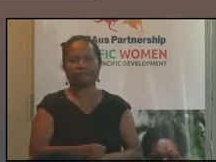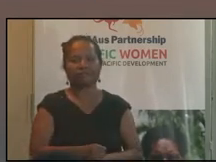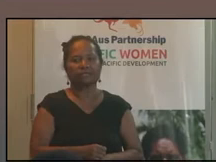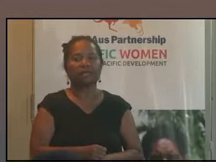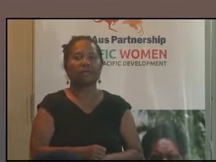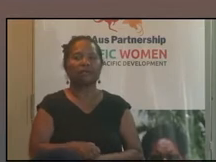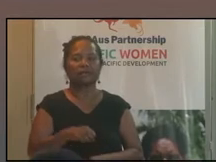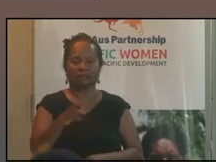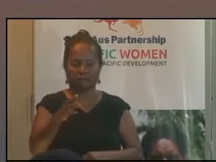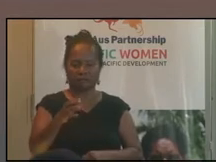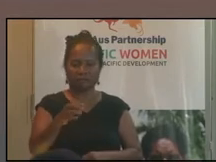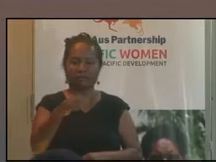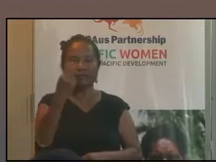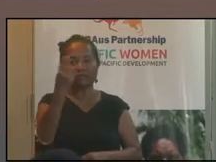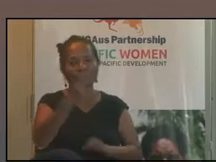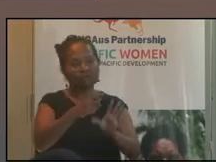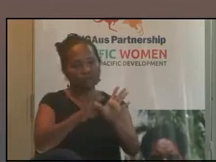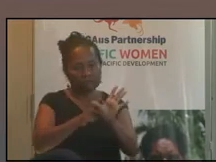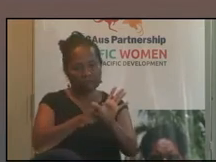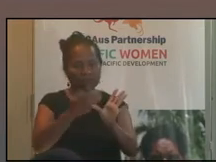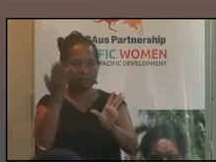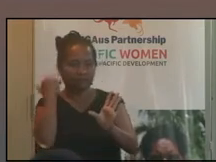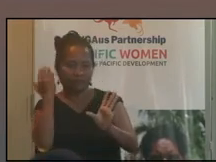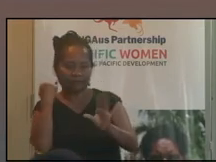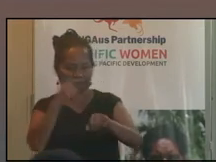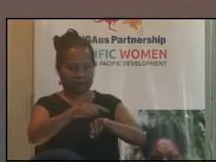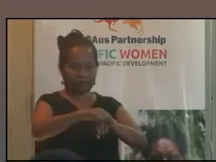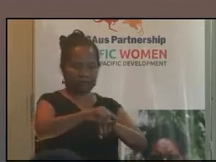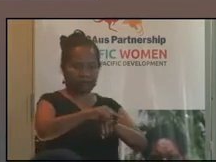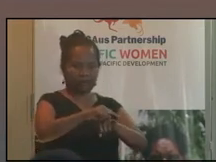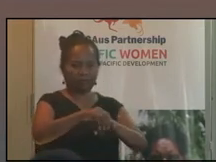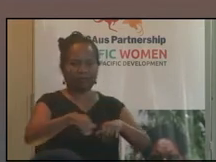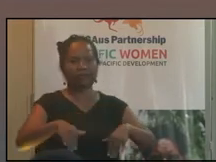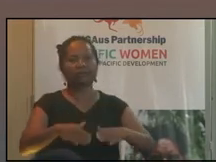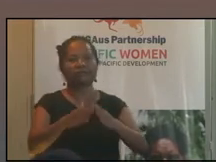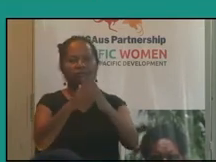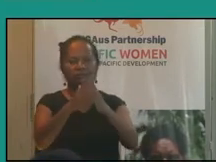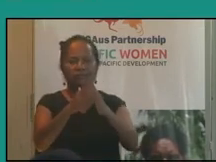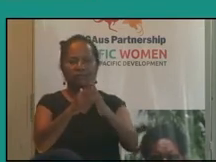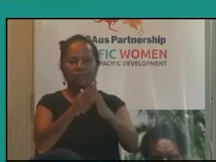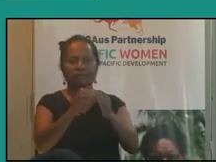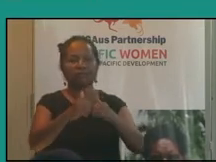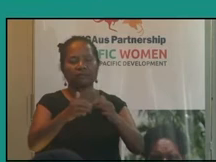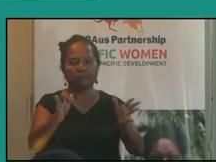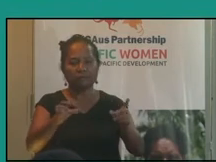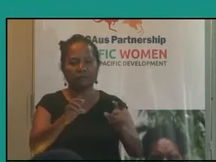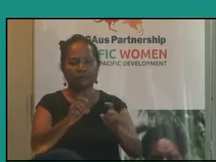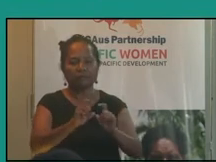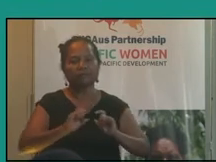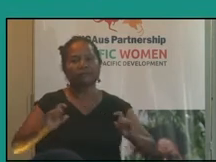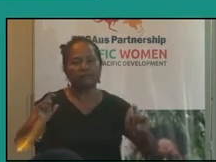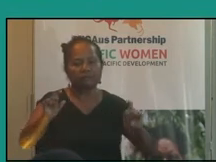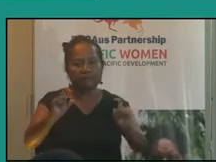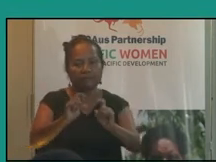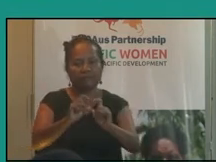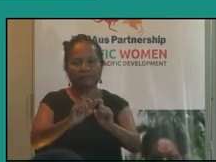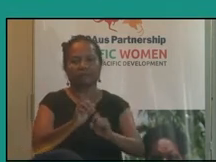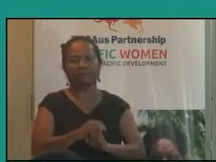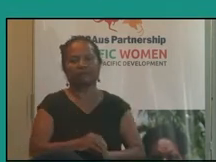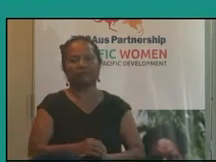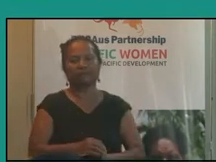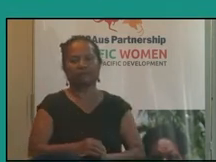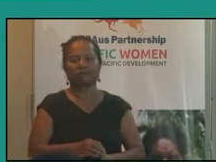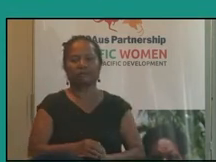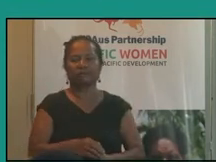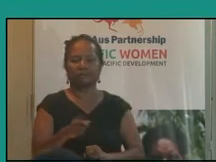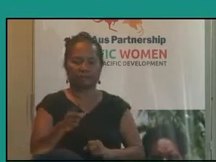early, even 2 years prior with your groundwork, establishing a committee, showing Luxave, creating Hanmark in your